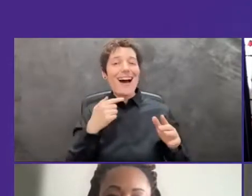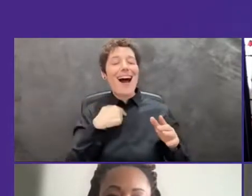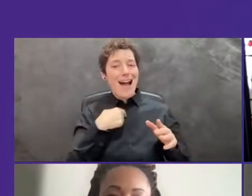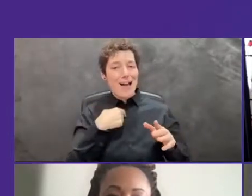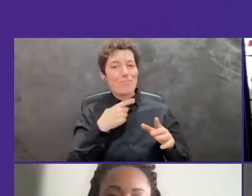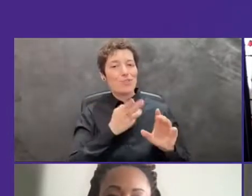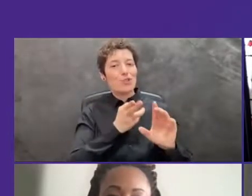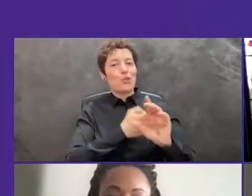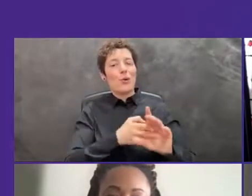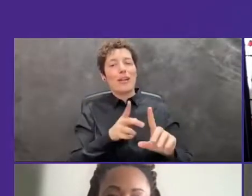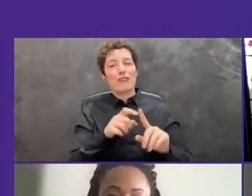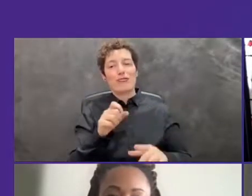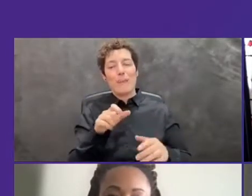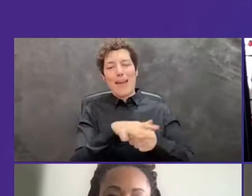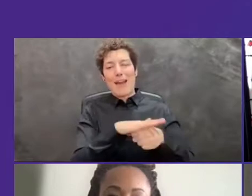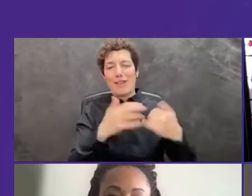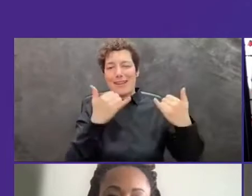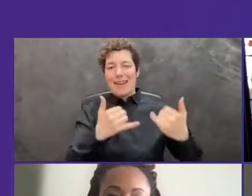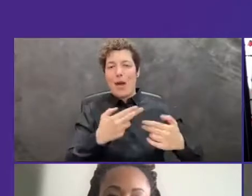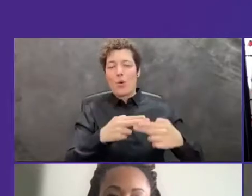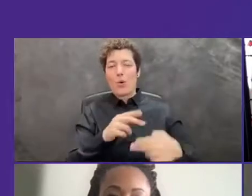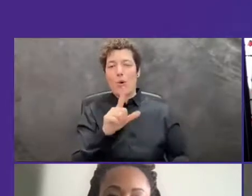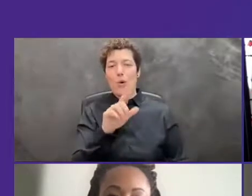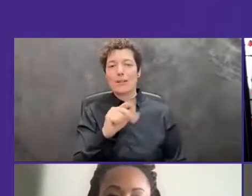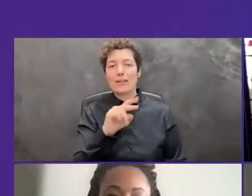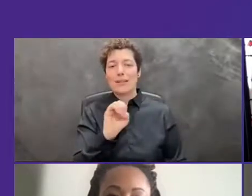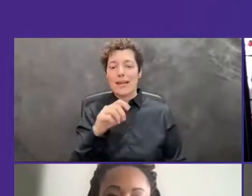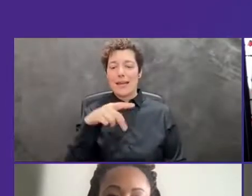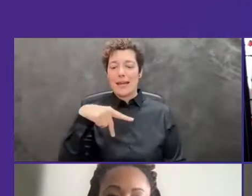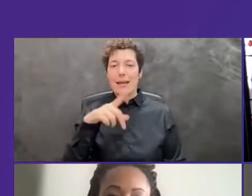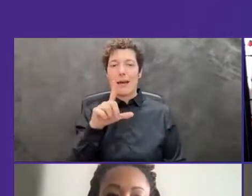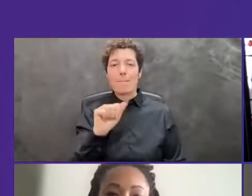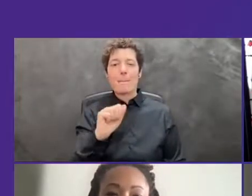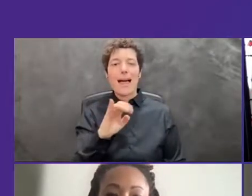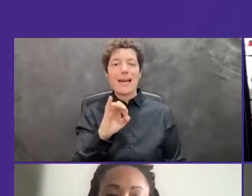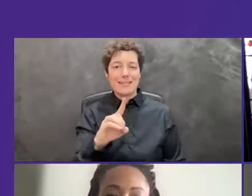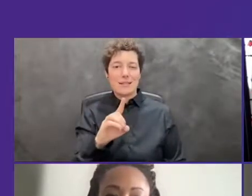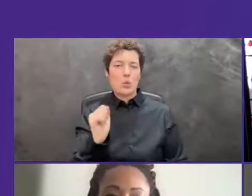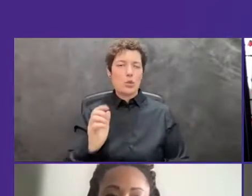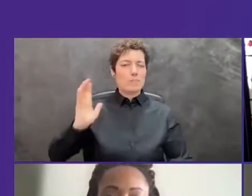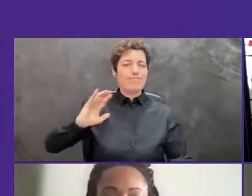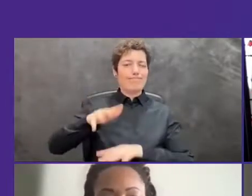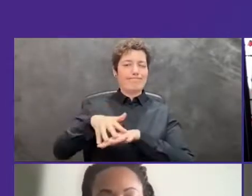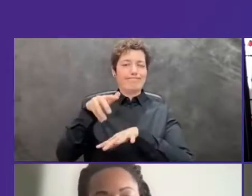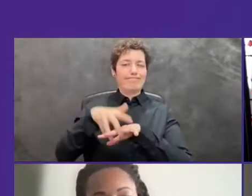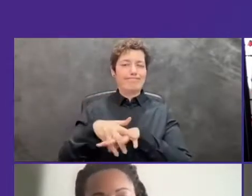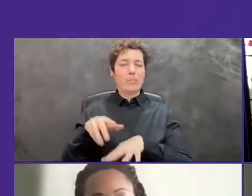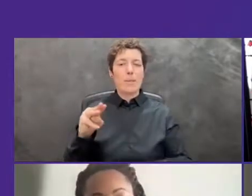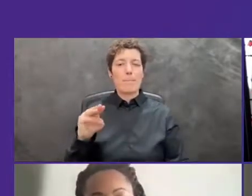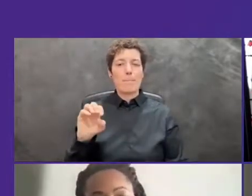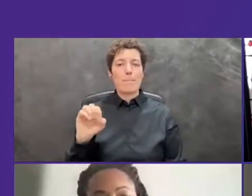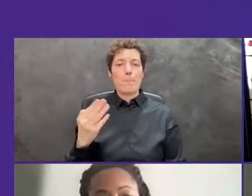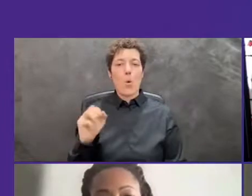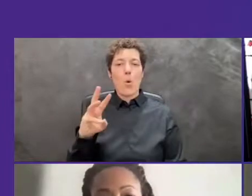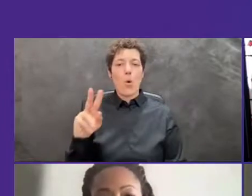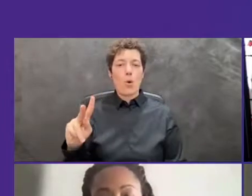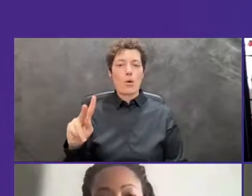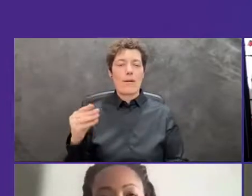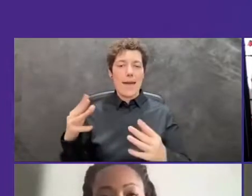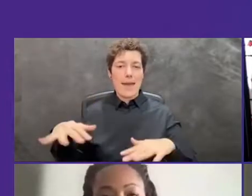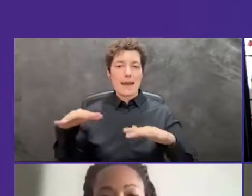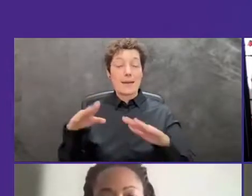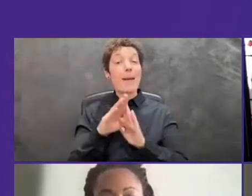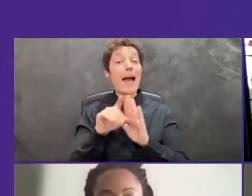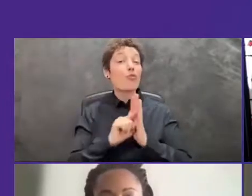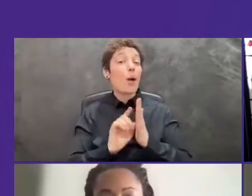Lake Placid, which sits on Mohawk land. And my background is blurred because I run a